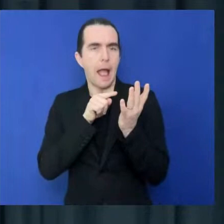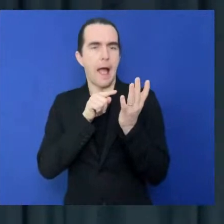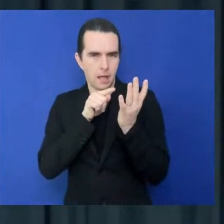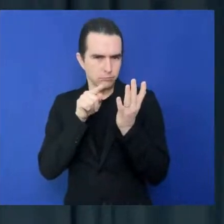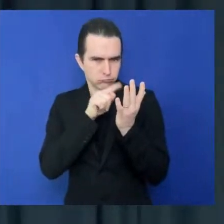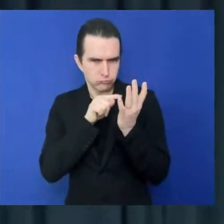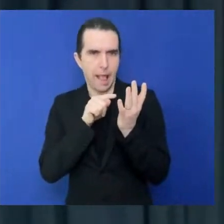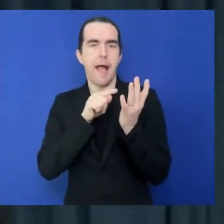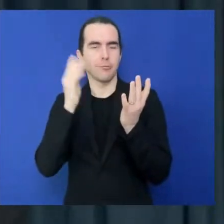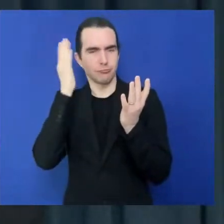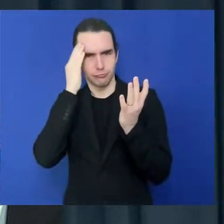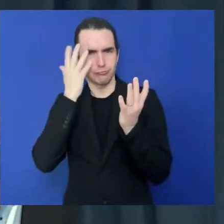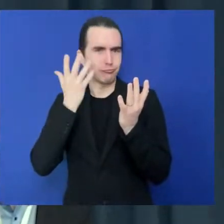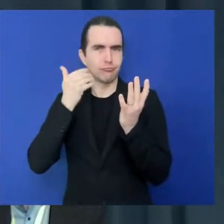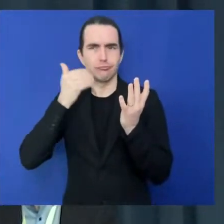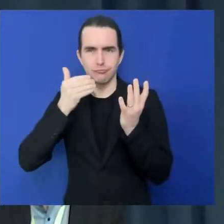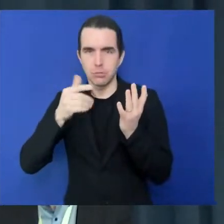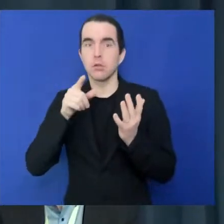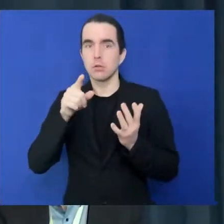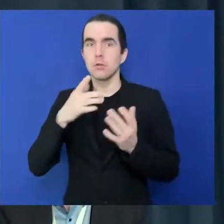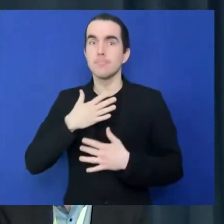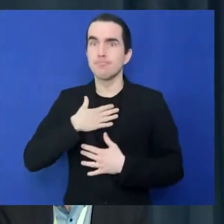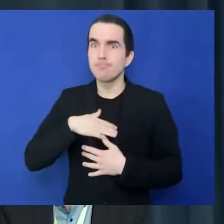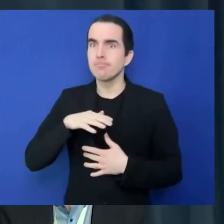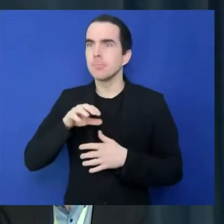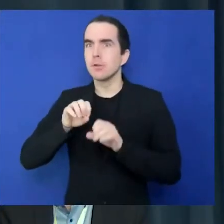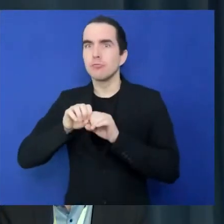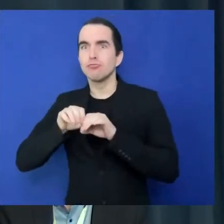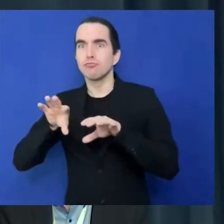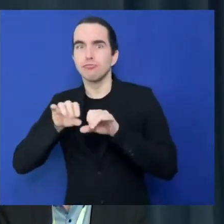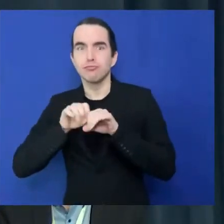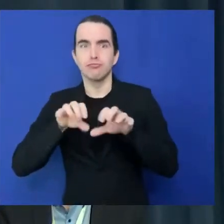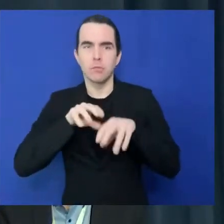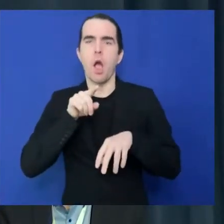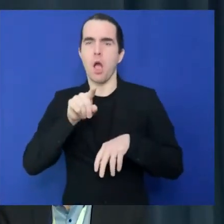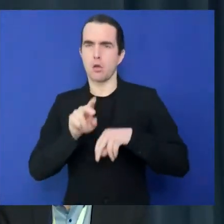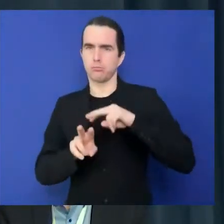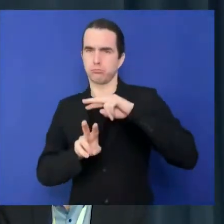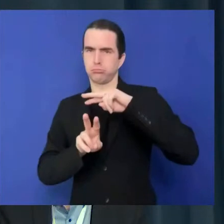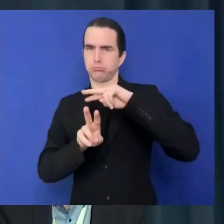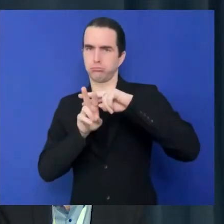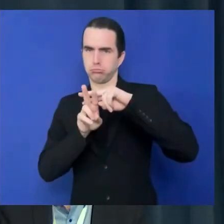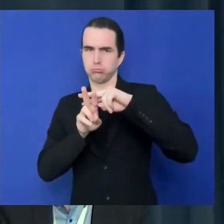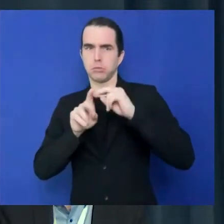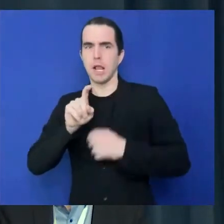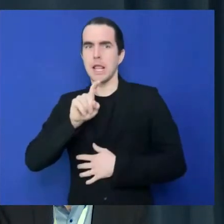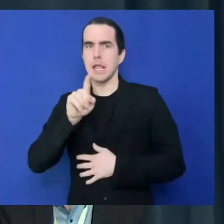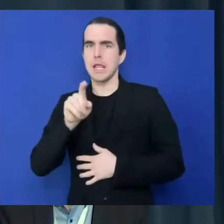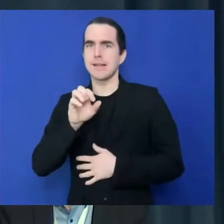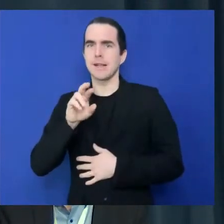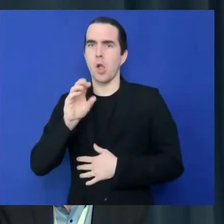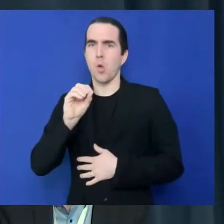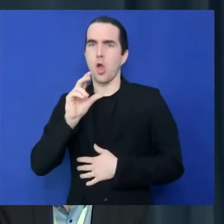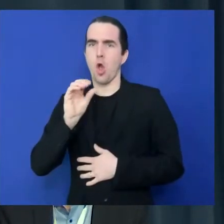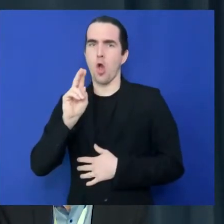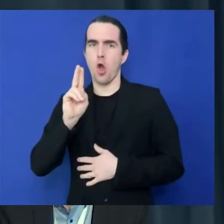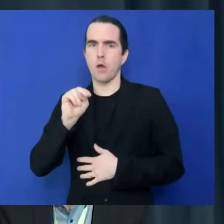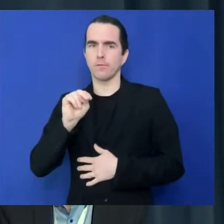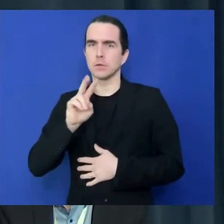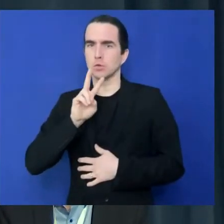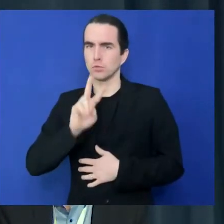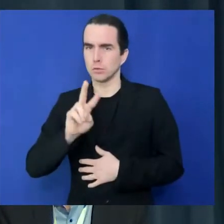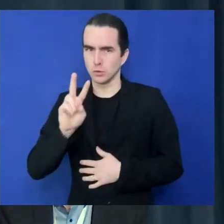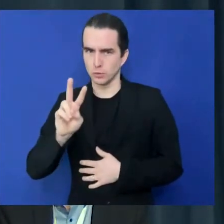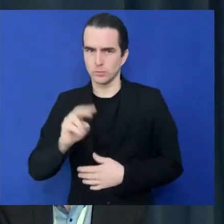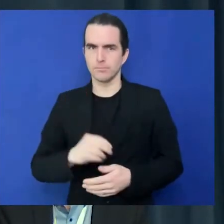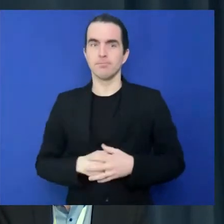is, here we are, back again, but in a completely different world for those of us who